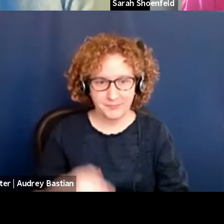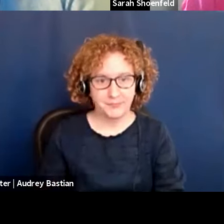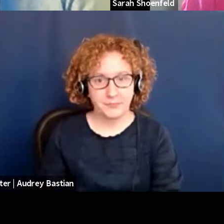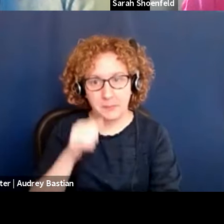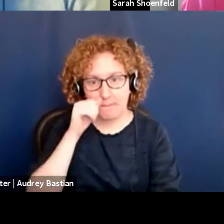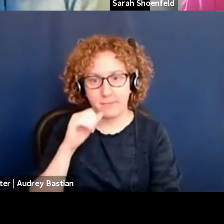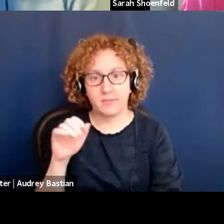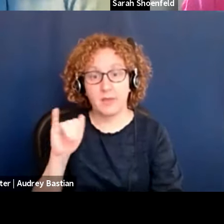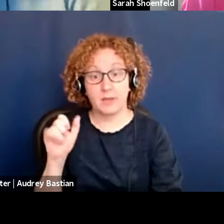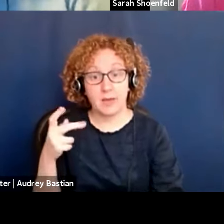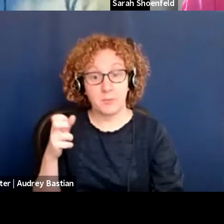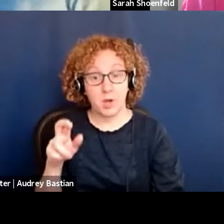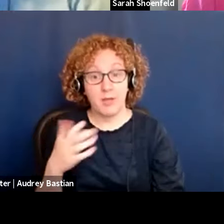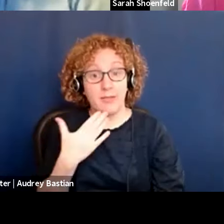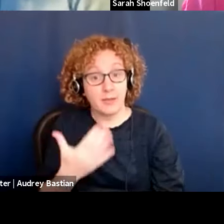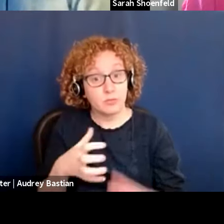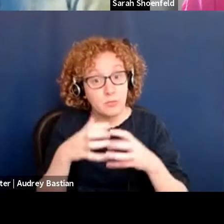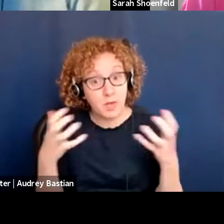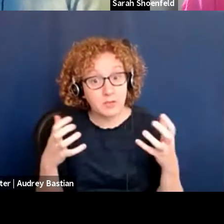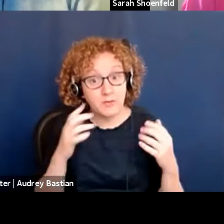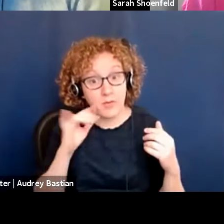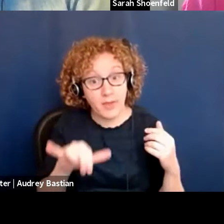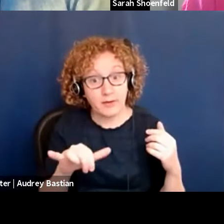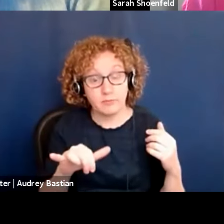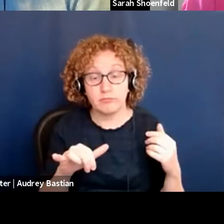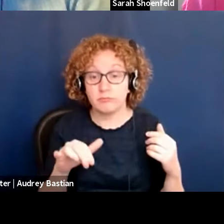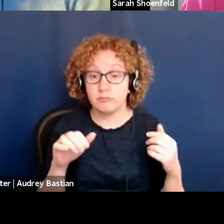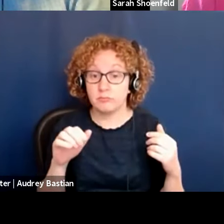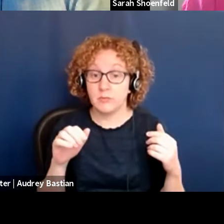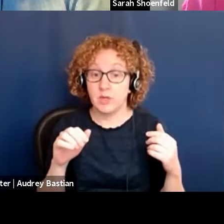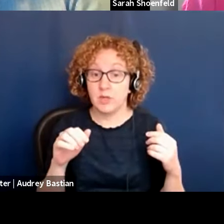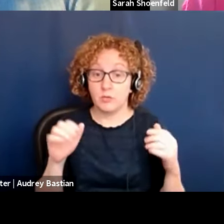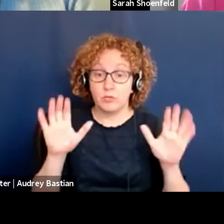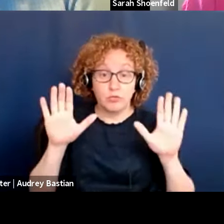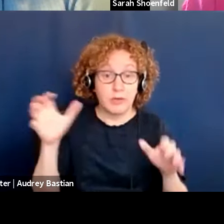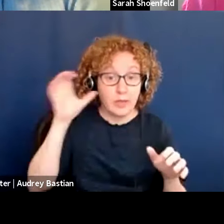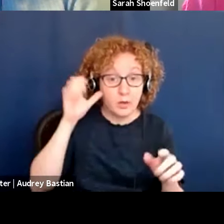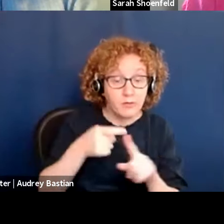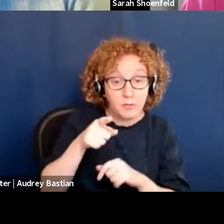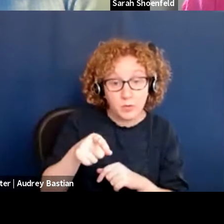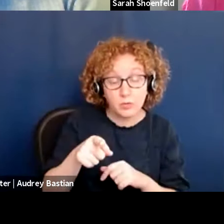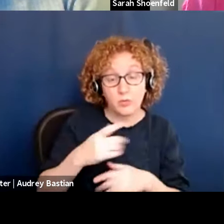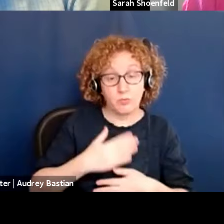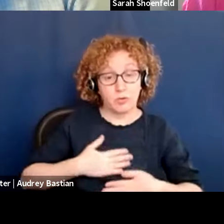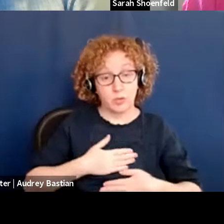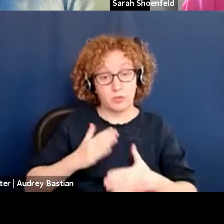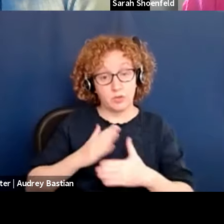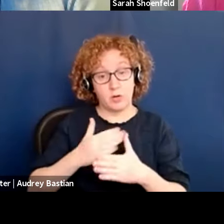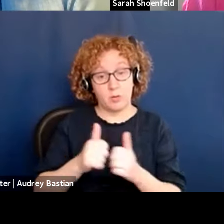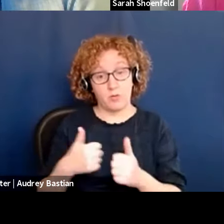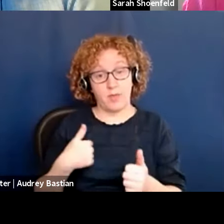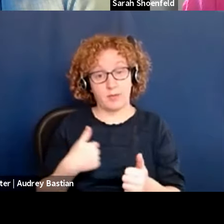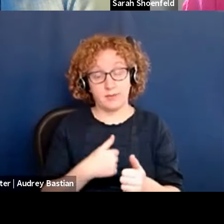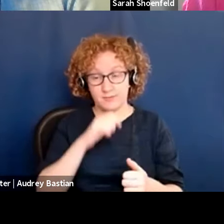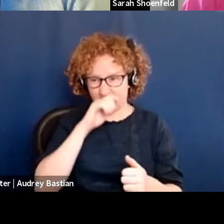Thank you so much for that, Ms. Tyson. Really great to hear from you, and really appreciate you, sharing with us. Before we